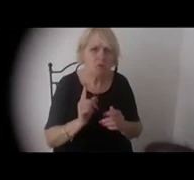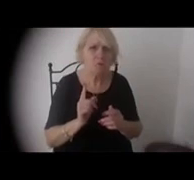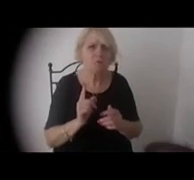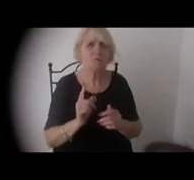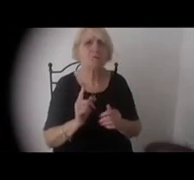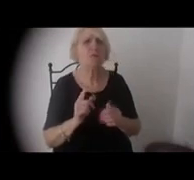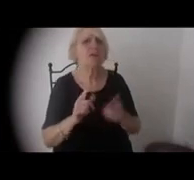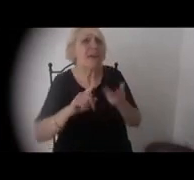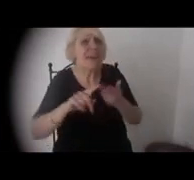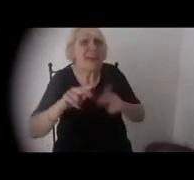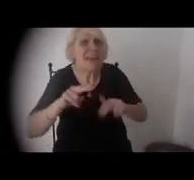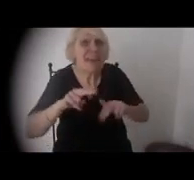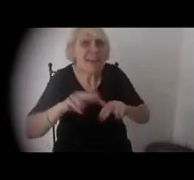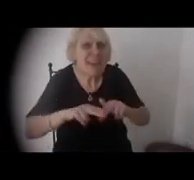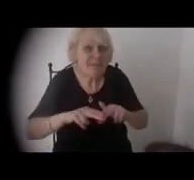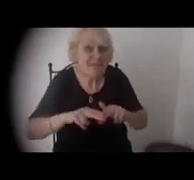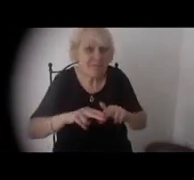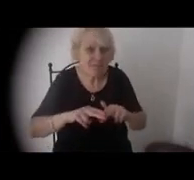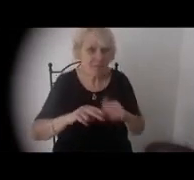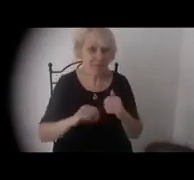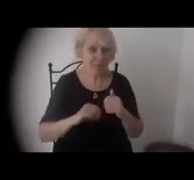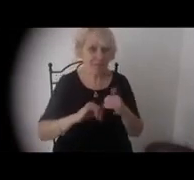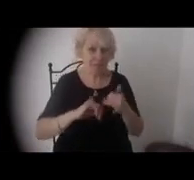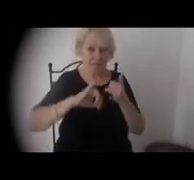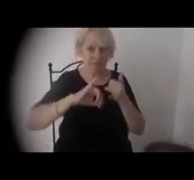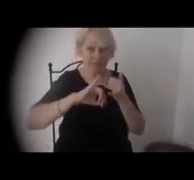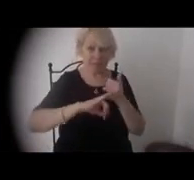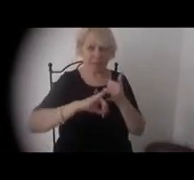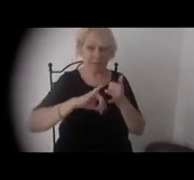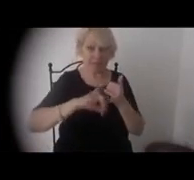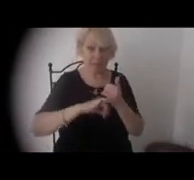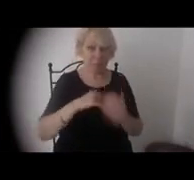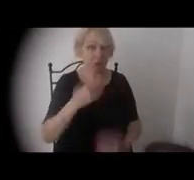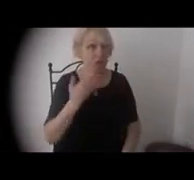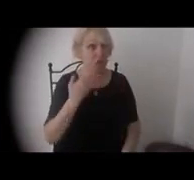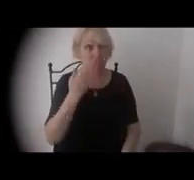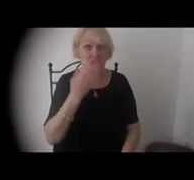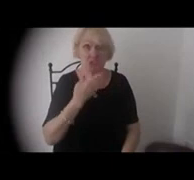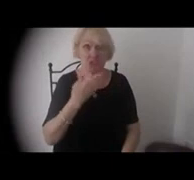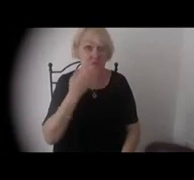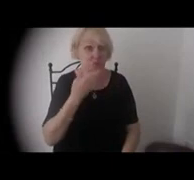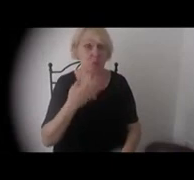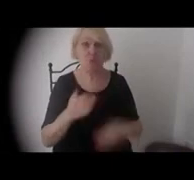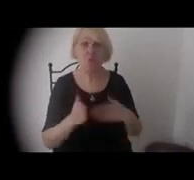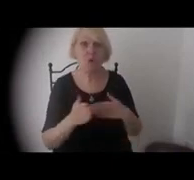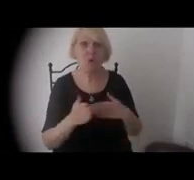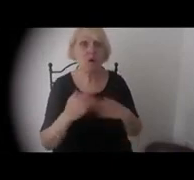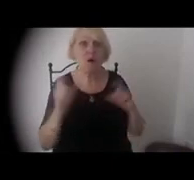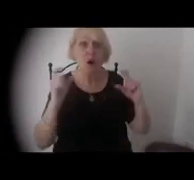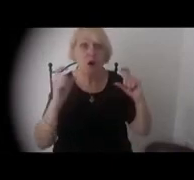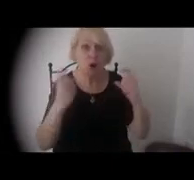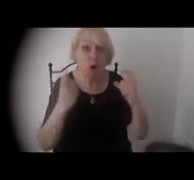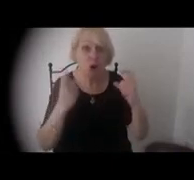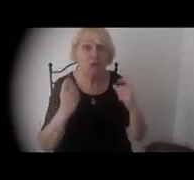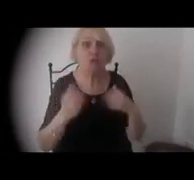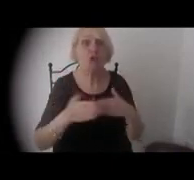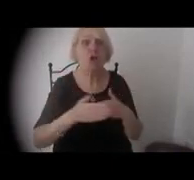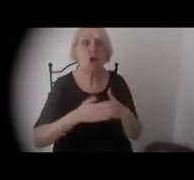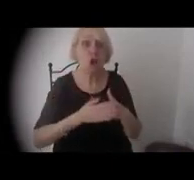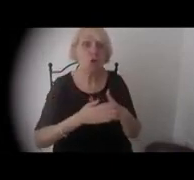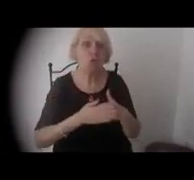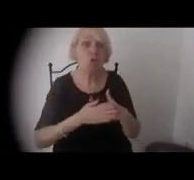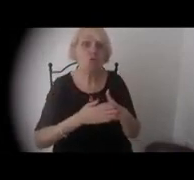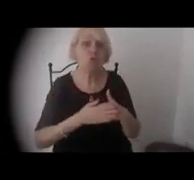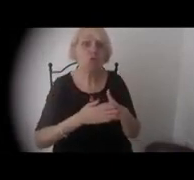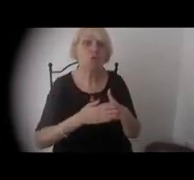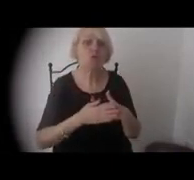children and young people are not able to return to school or college due to either a rise in coronavirus infections or